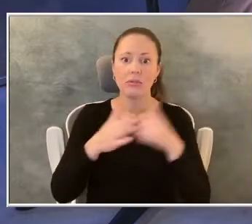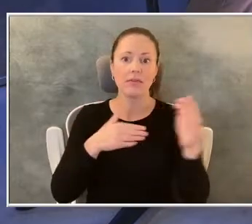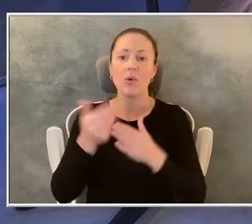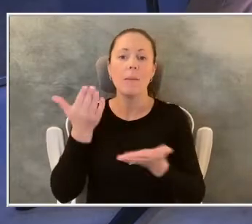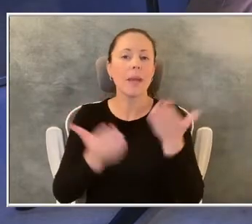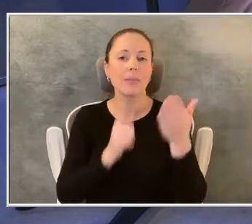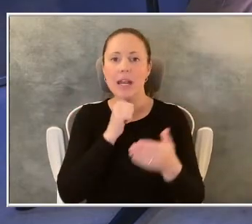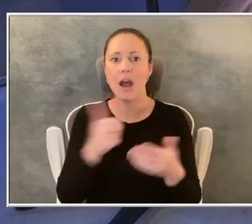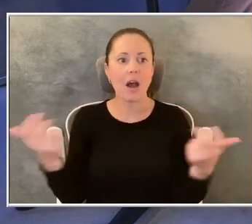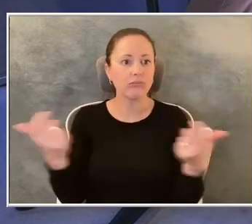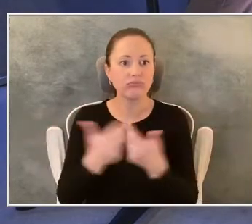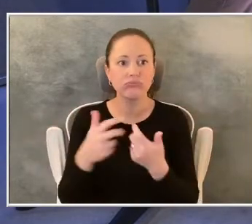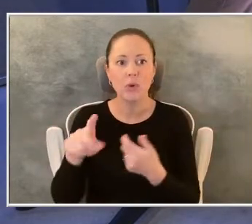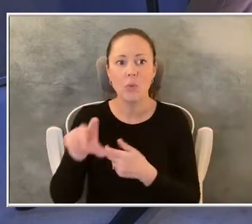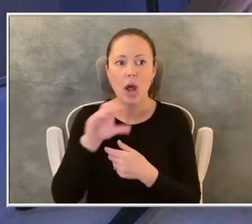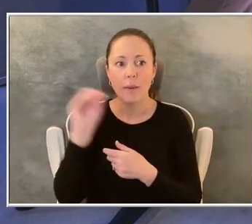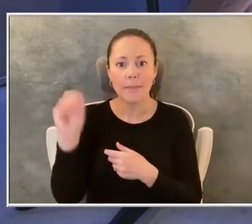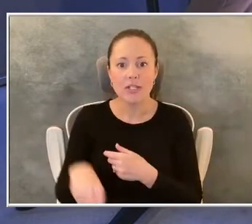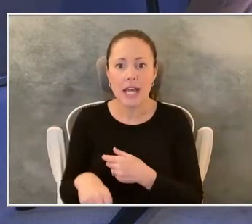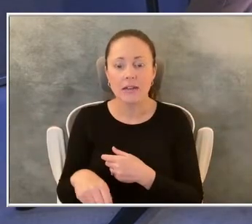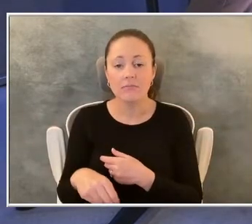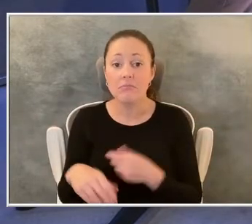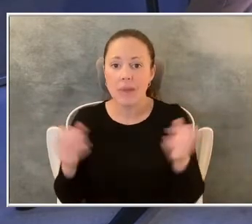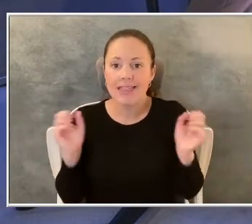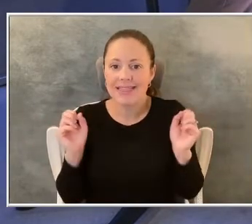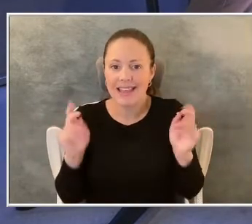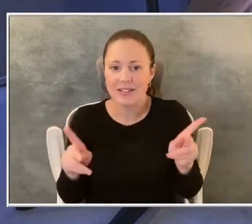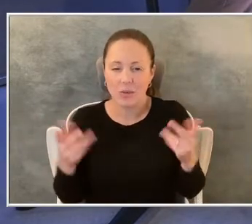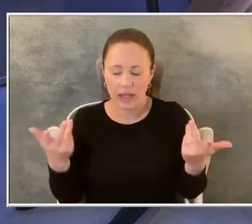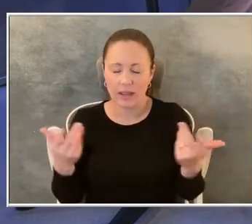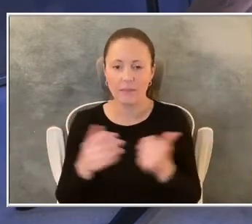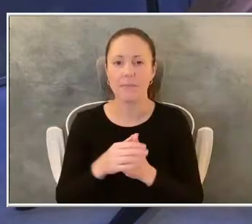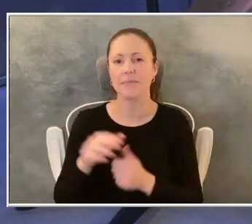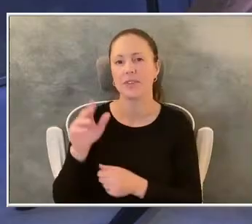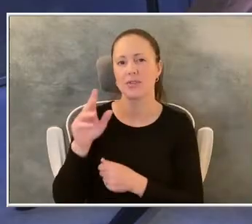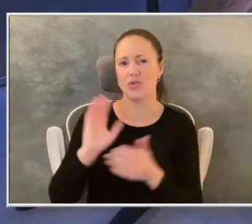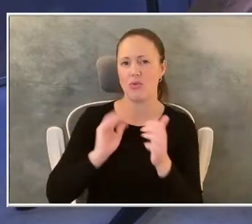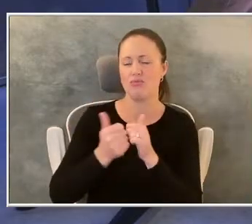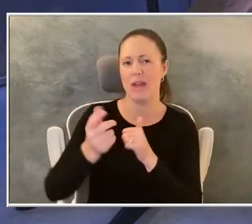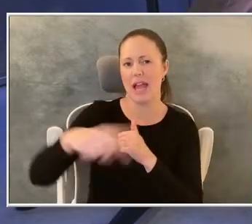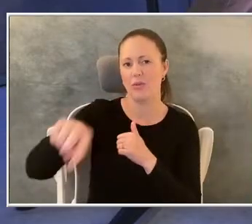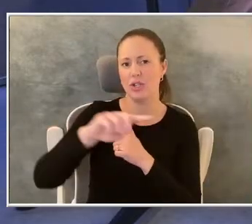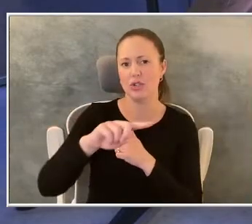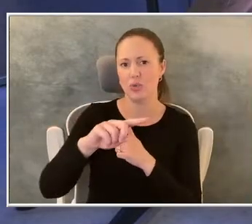matches, and that's okay, right? So how do you decide,